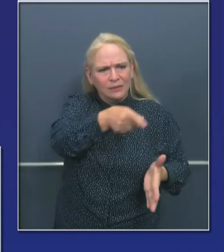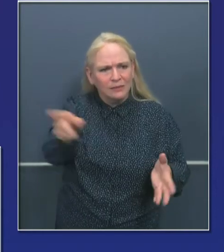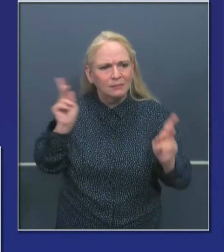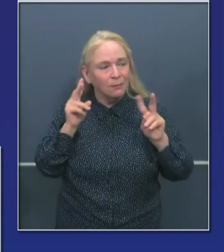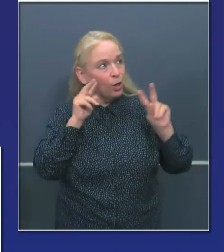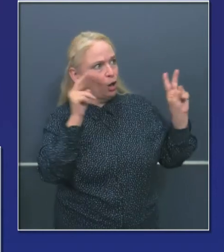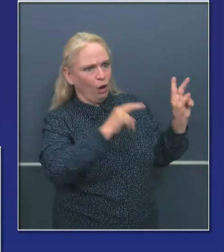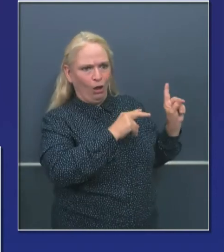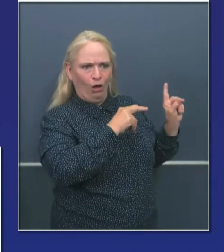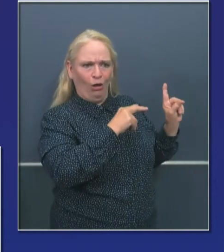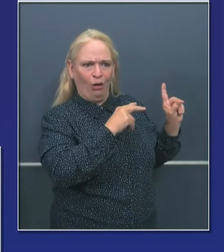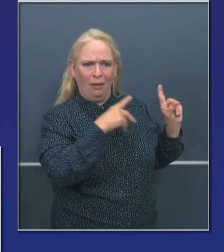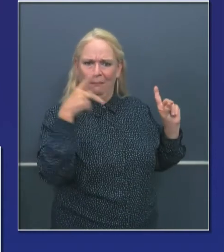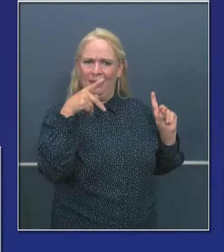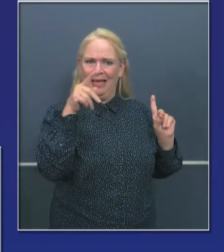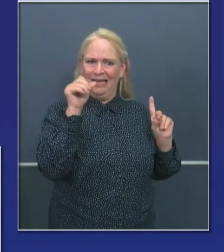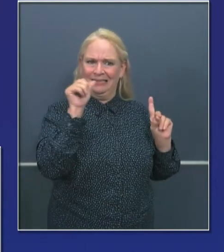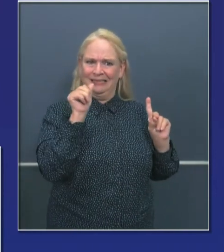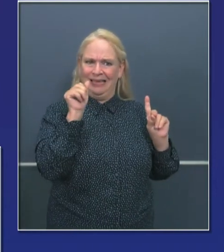PSAs that are on the